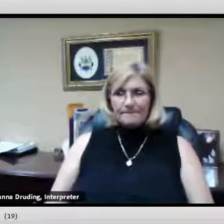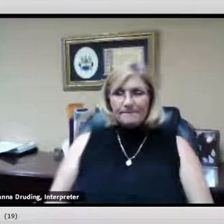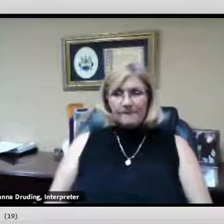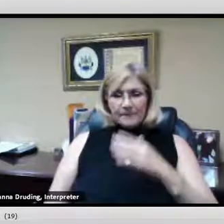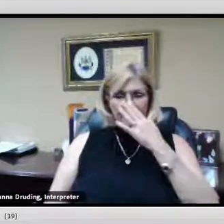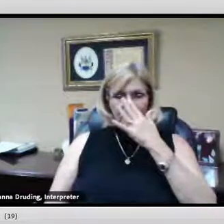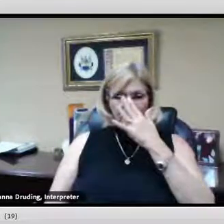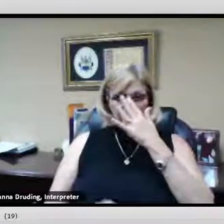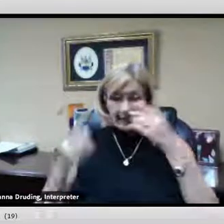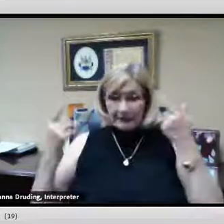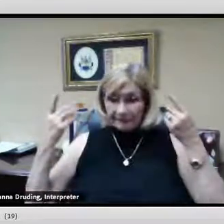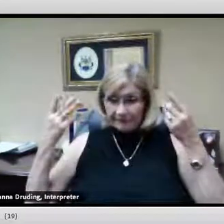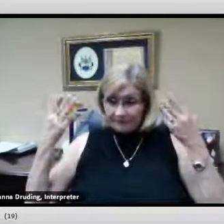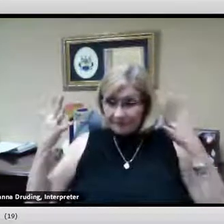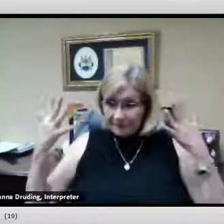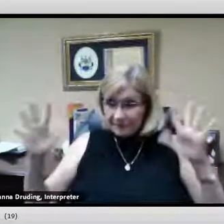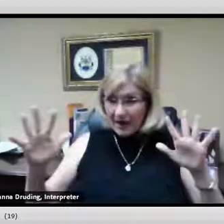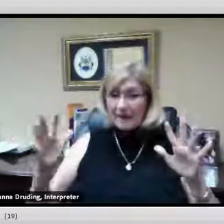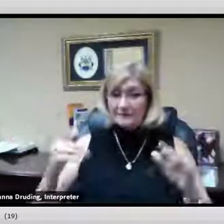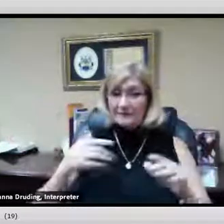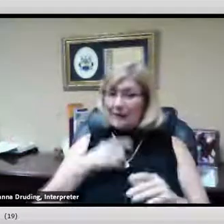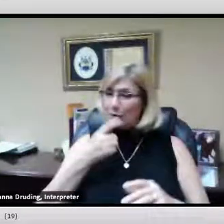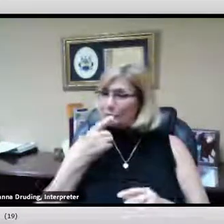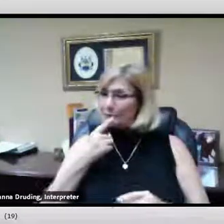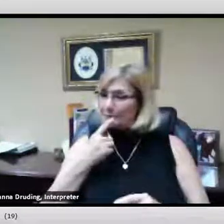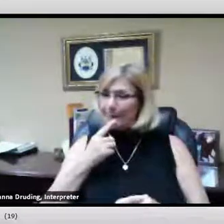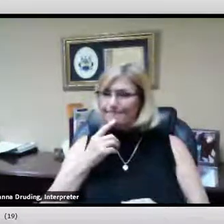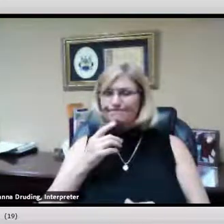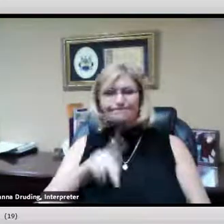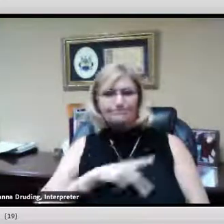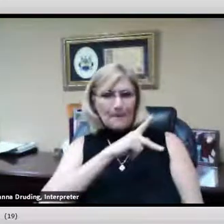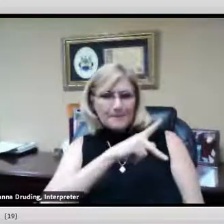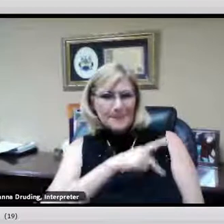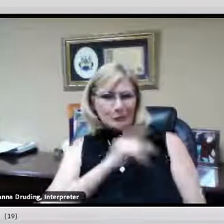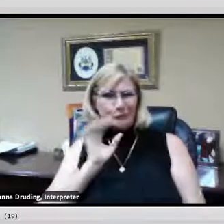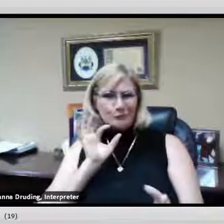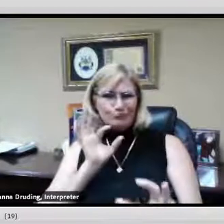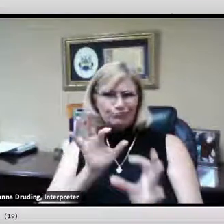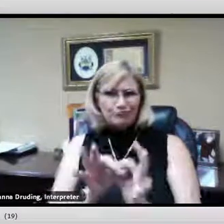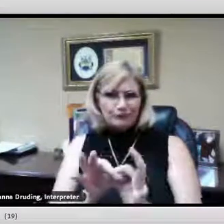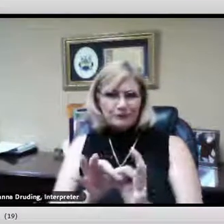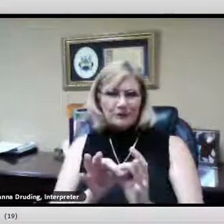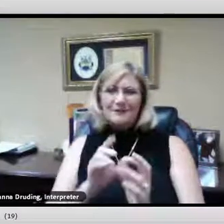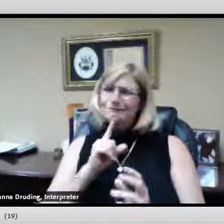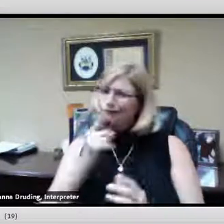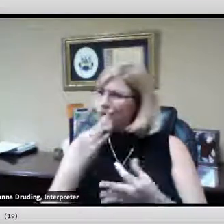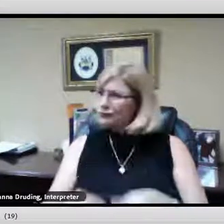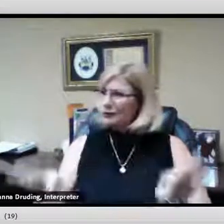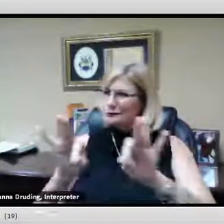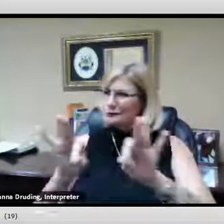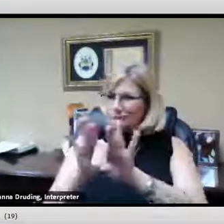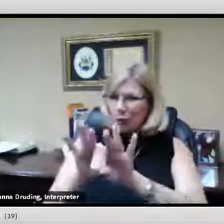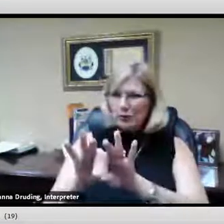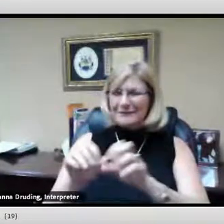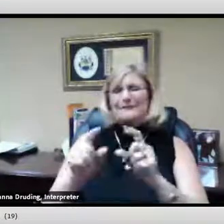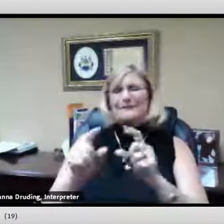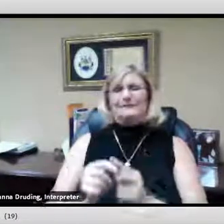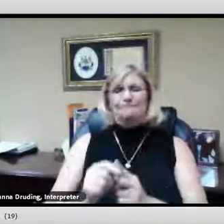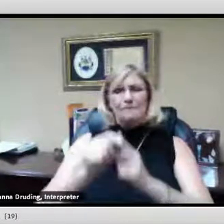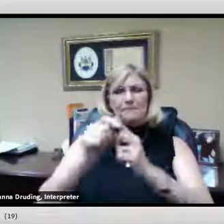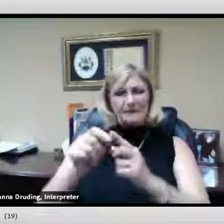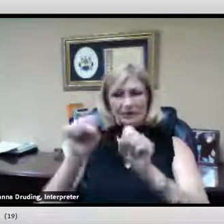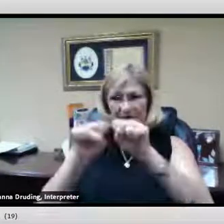And finally, I'd say that making connections, personal connections, is key, especially in systems librarianship.